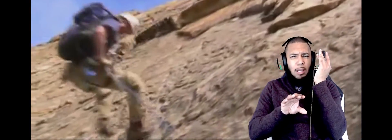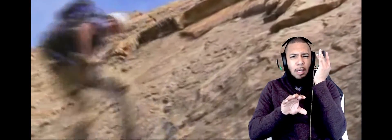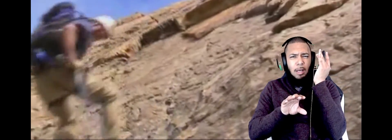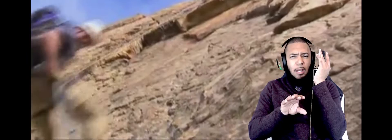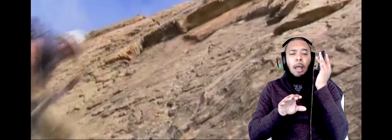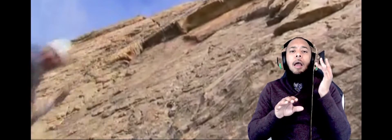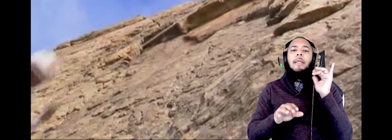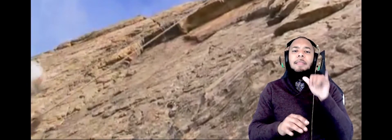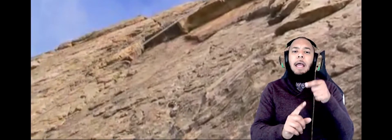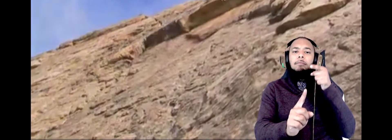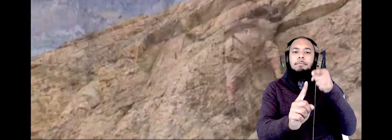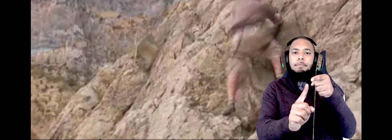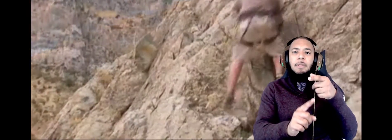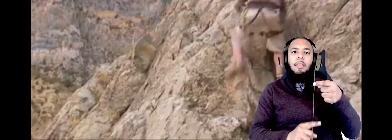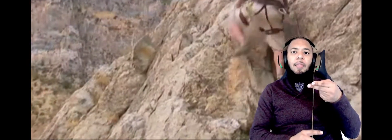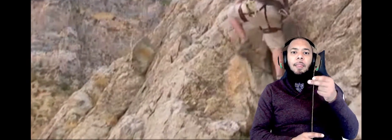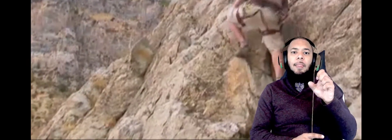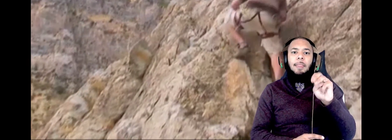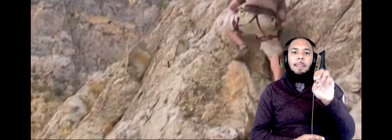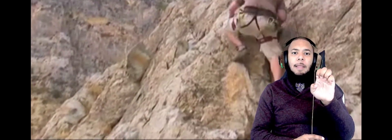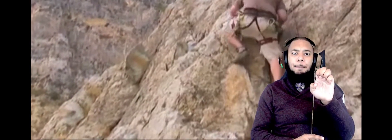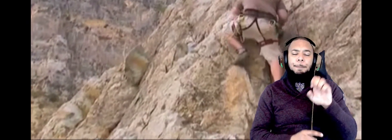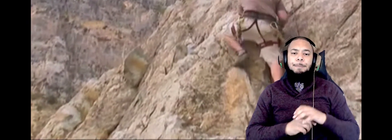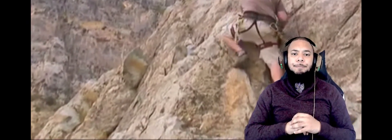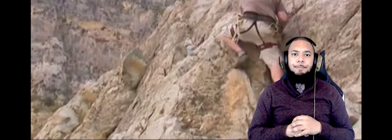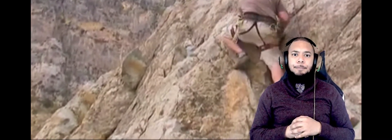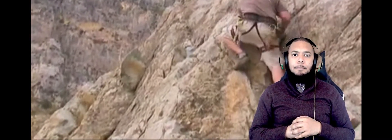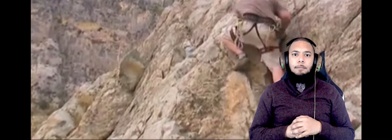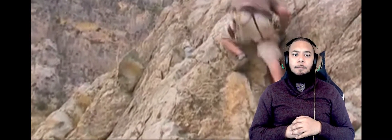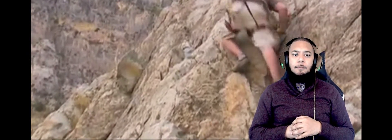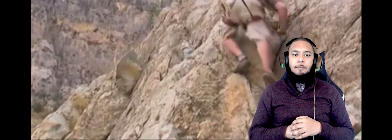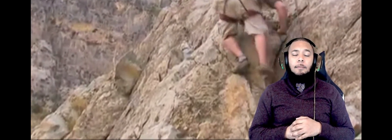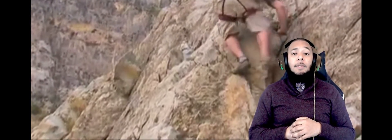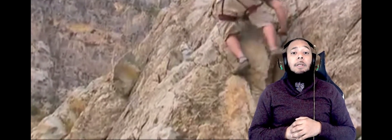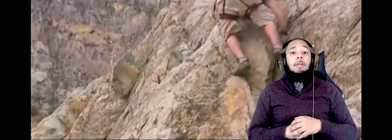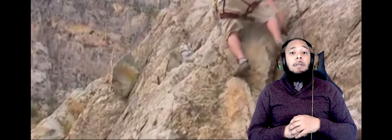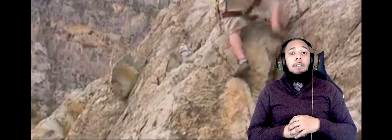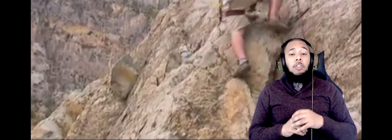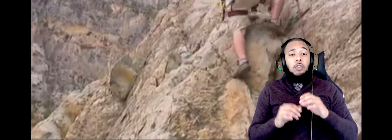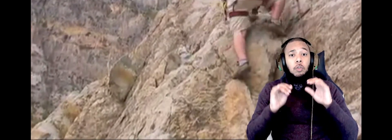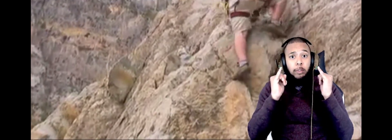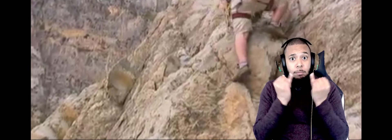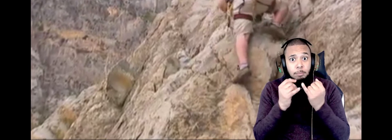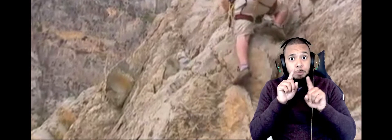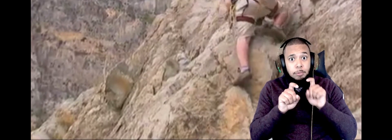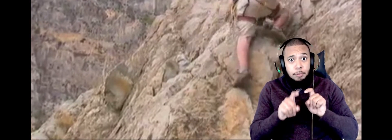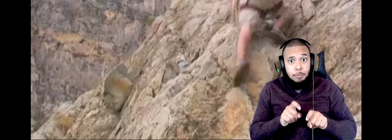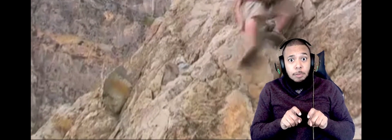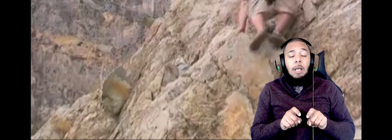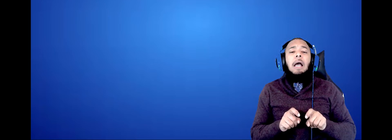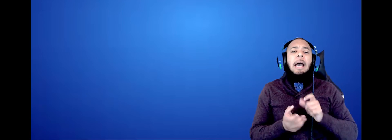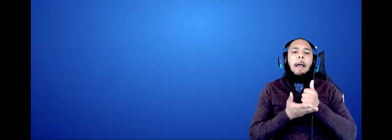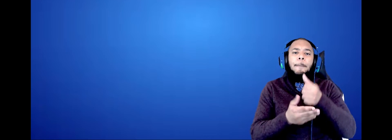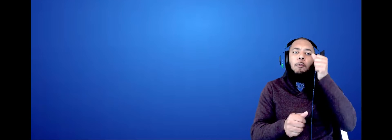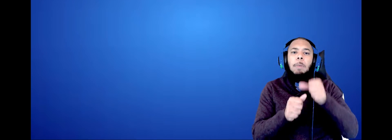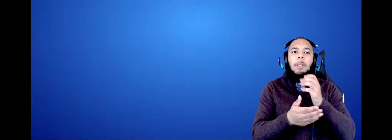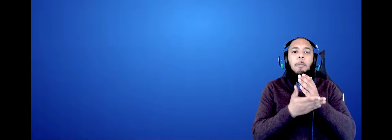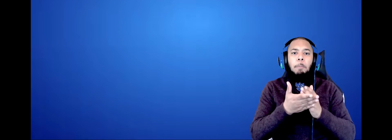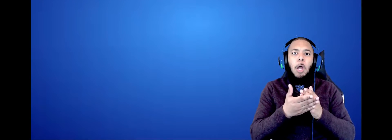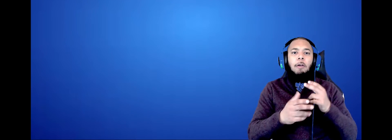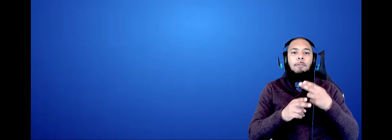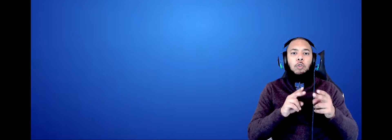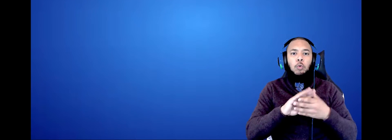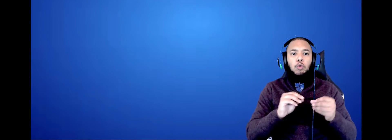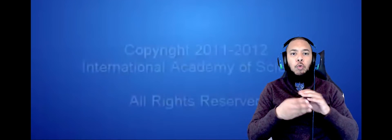the theme. Use these to help you remember those elements of short story.